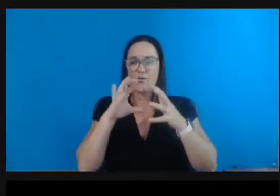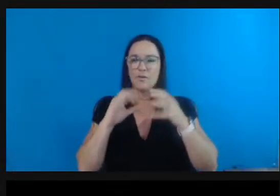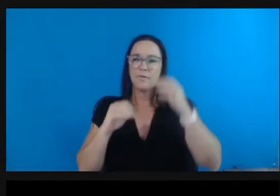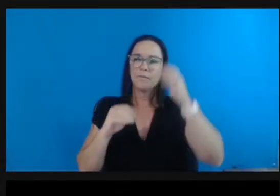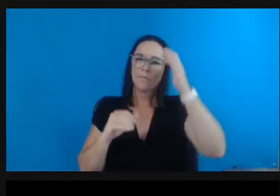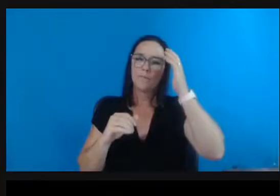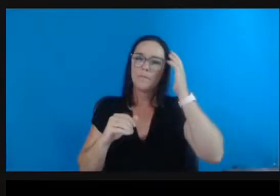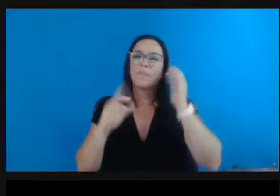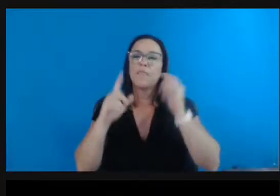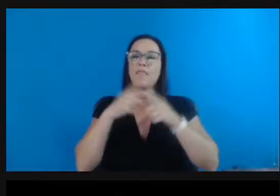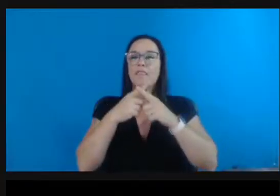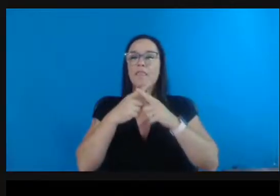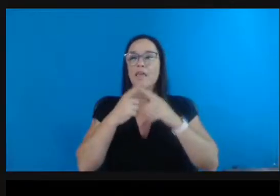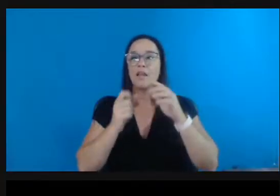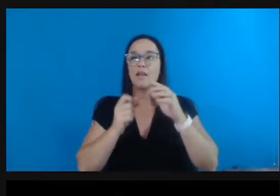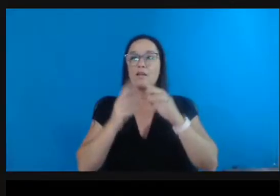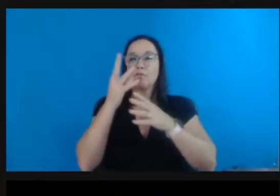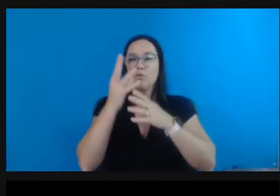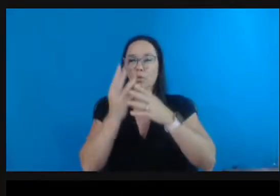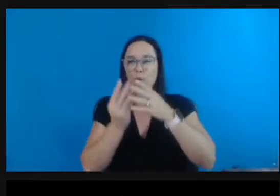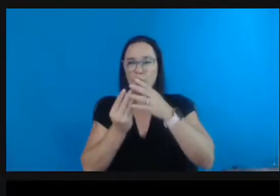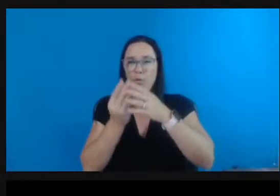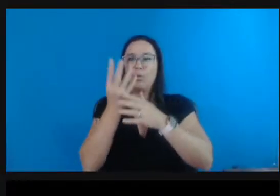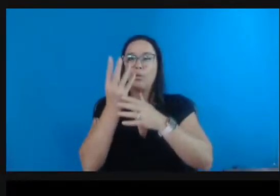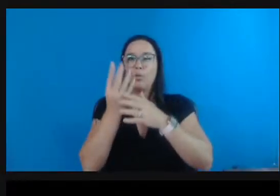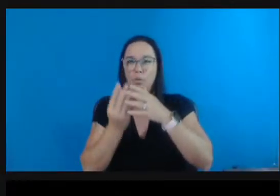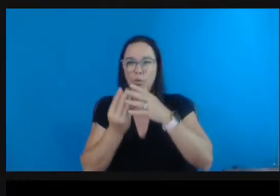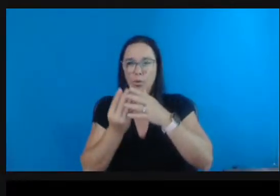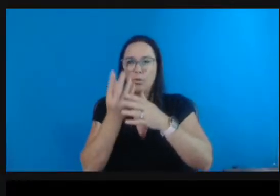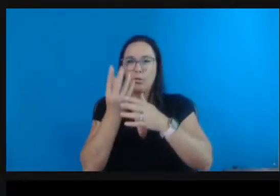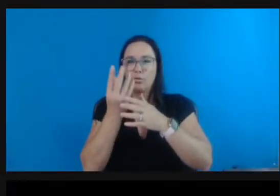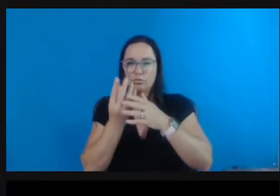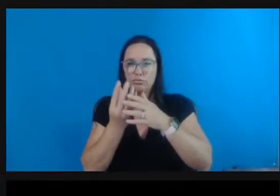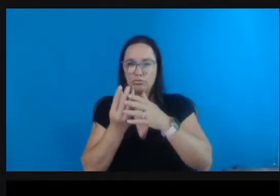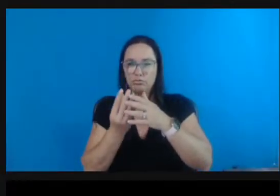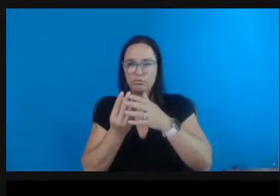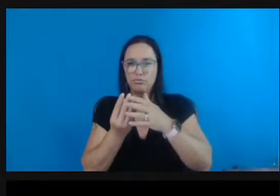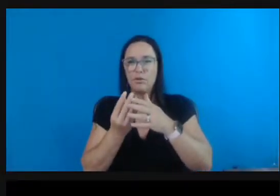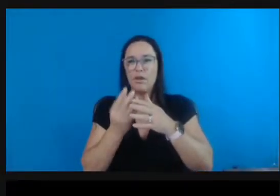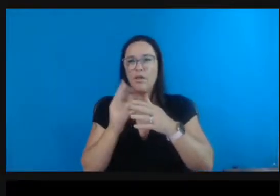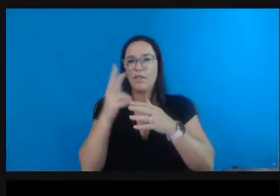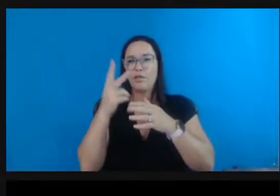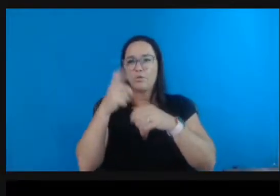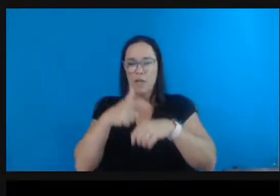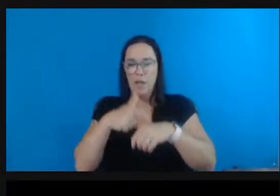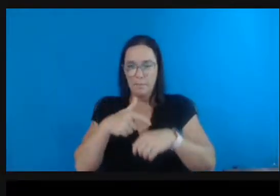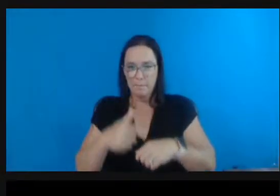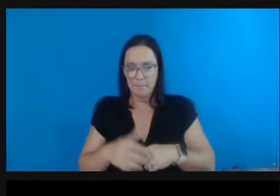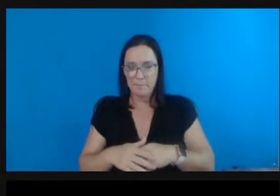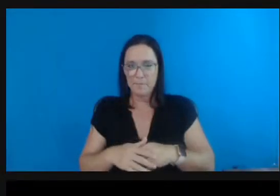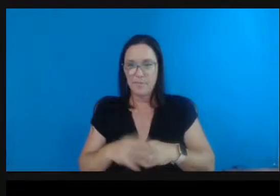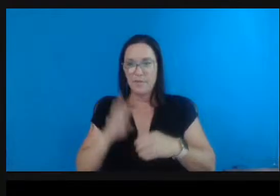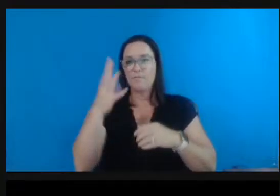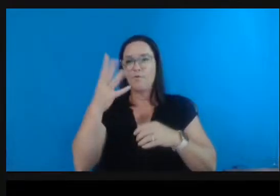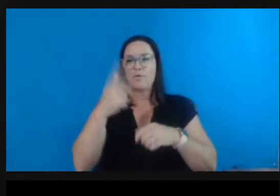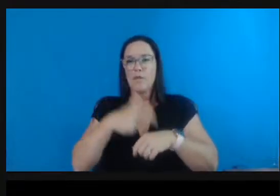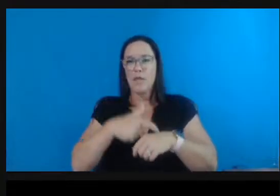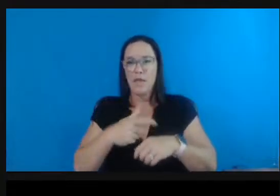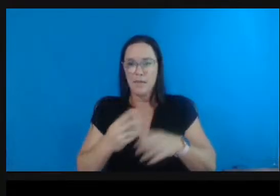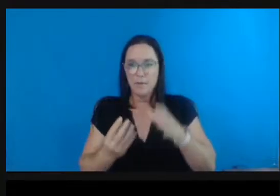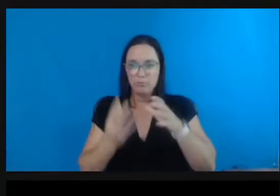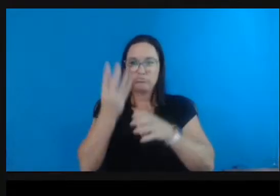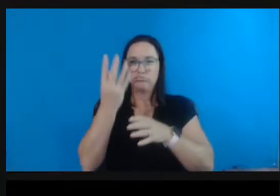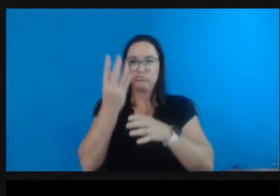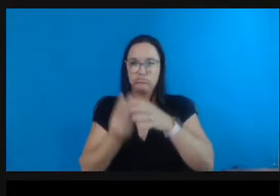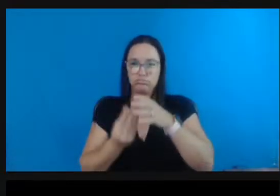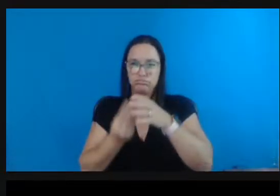diminish, spurting up again once, twice. Here's a third time. There's a fourth time. There's a